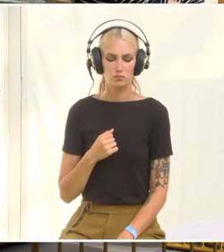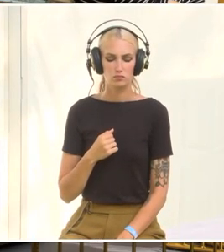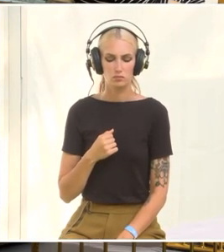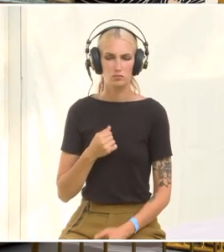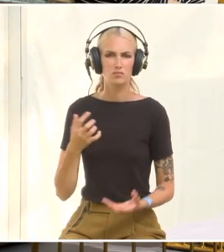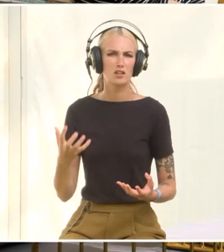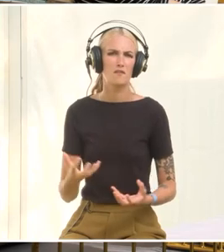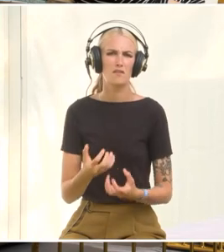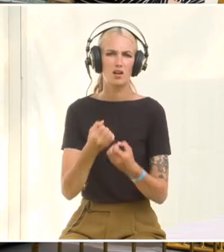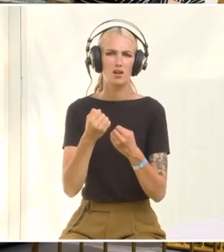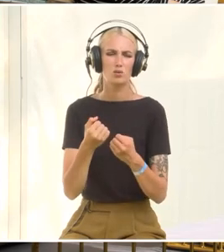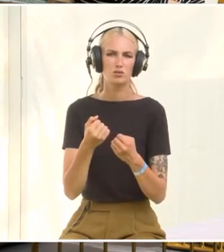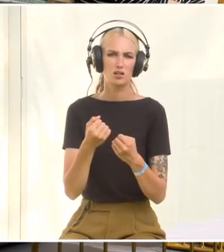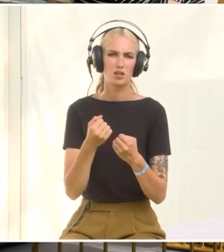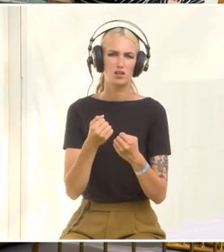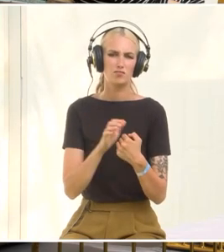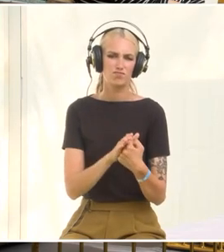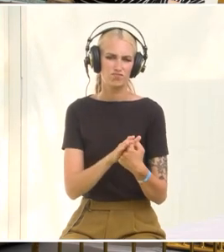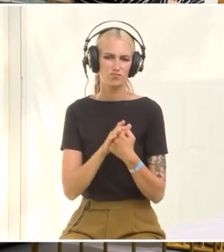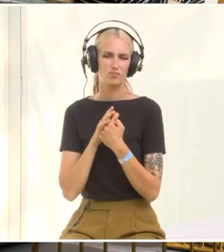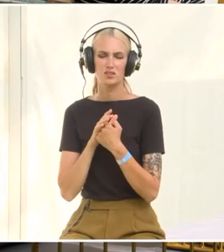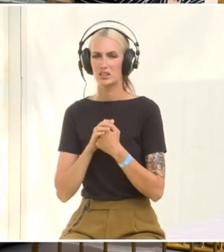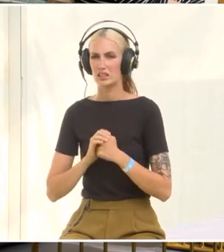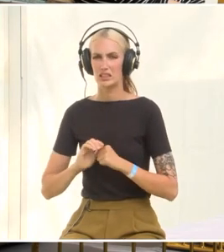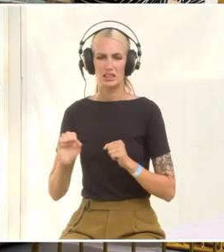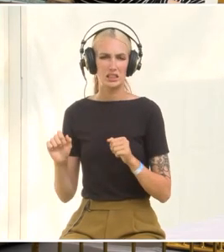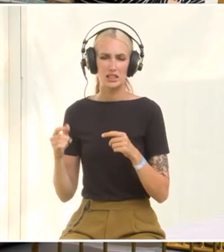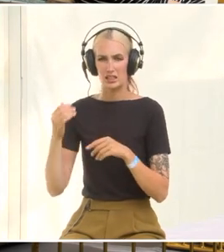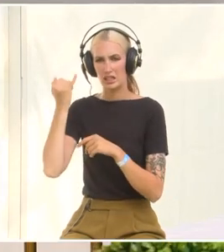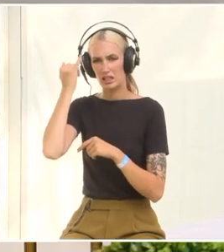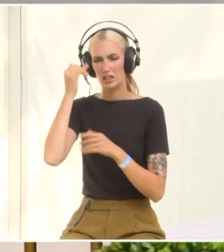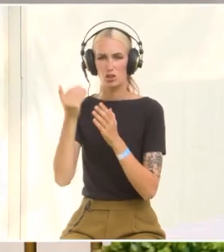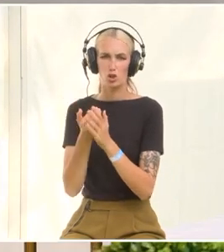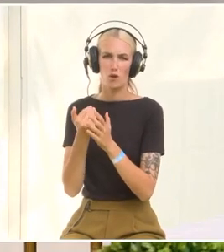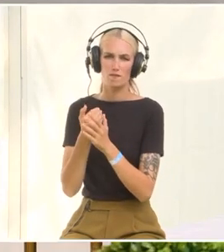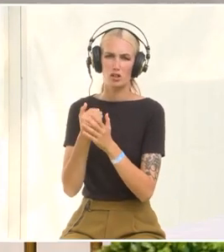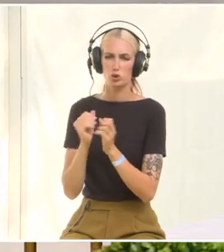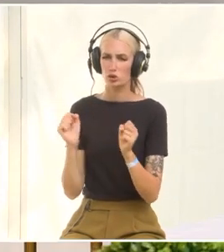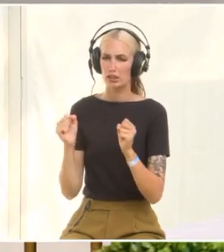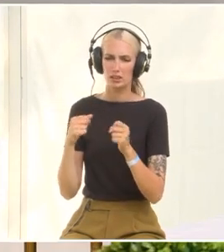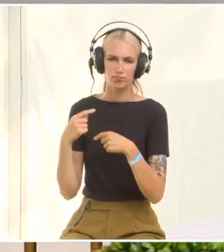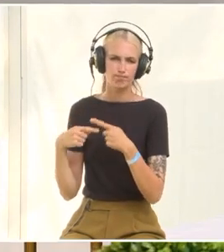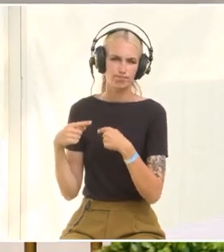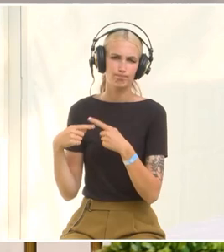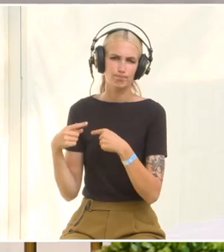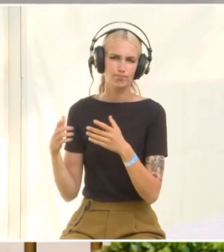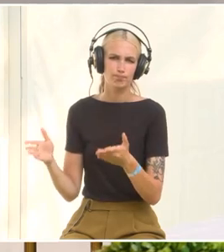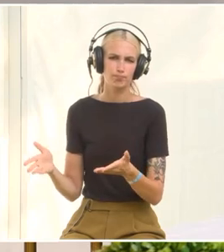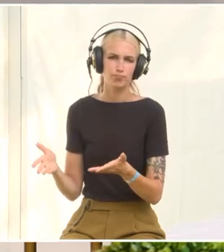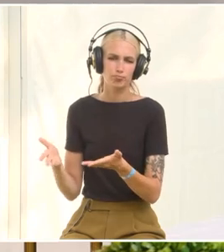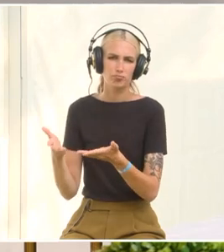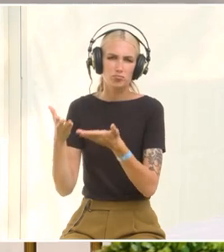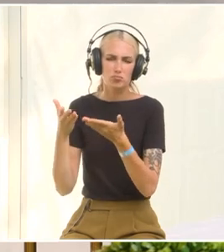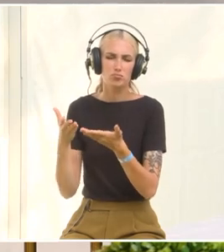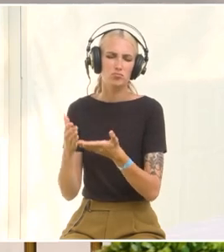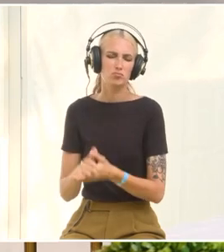pushing us to make much faster the innovation in the integration, dealing with the so many Ukrainians